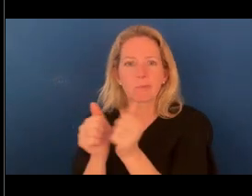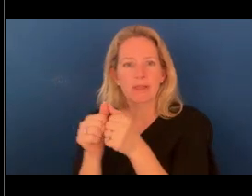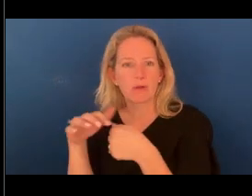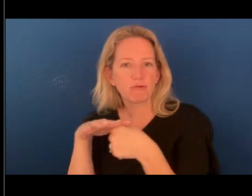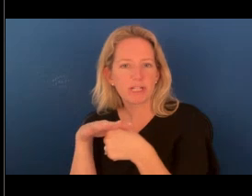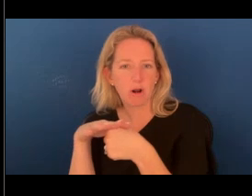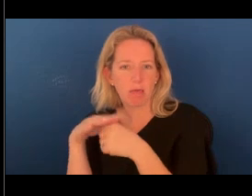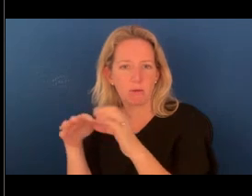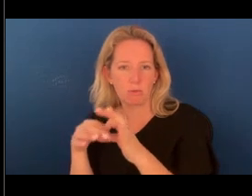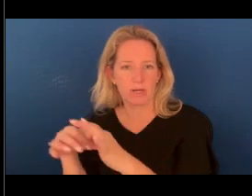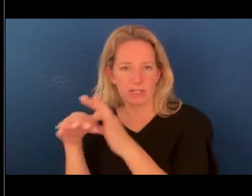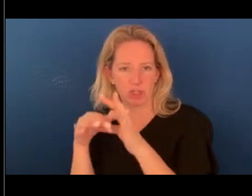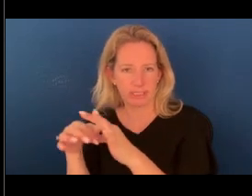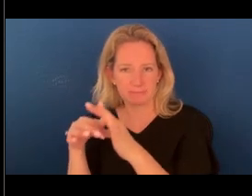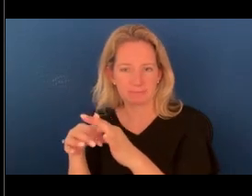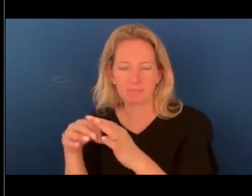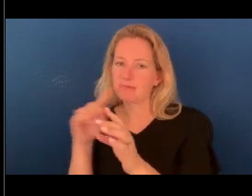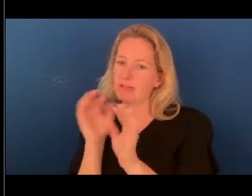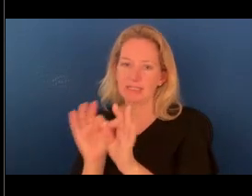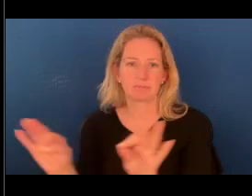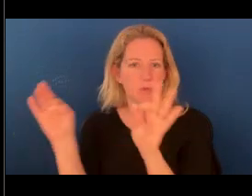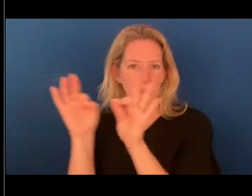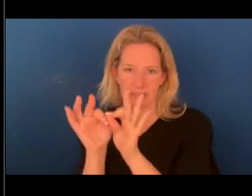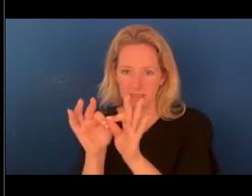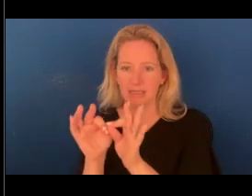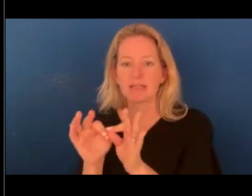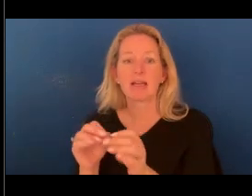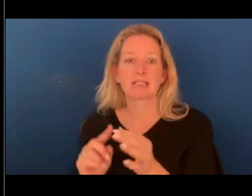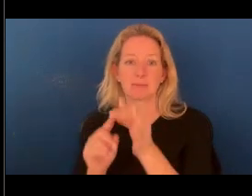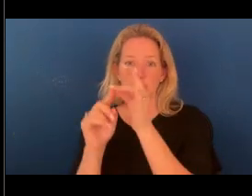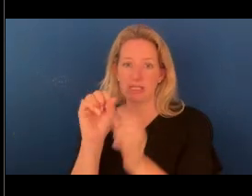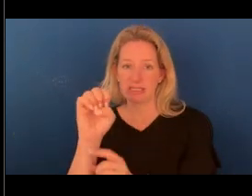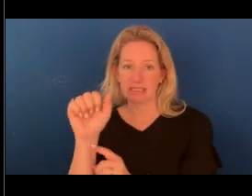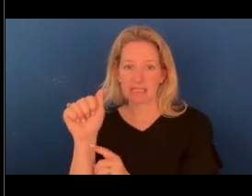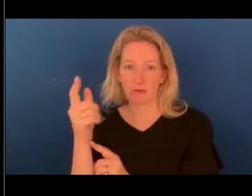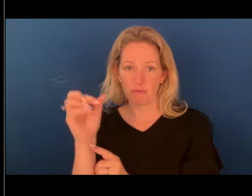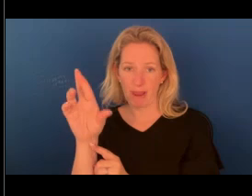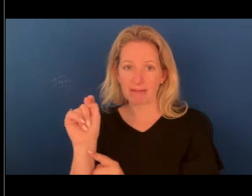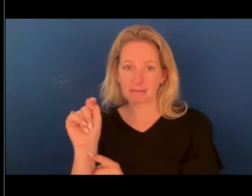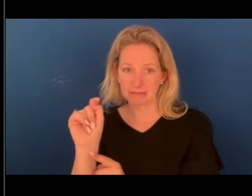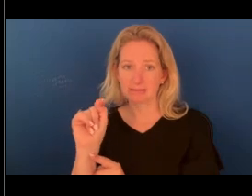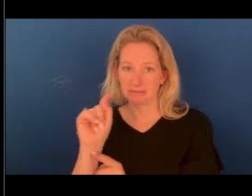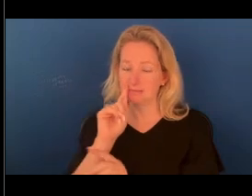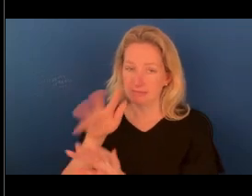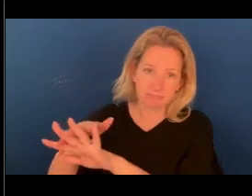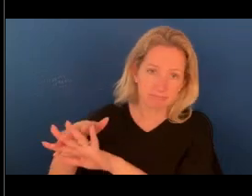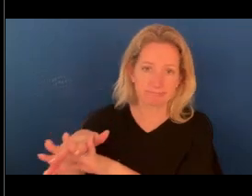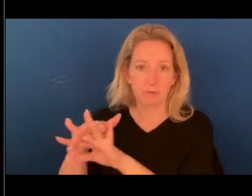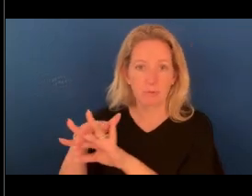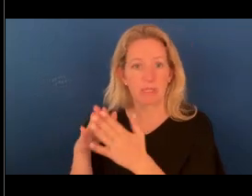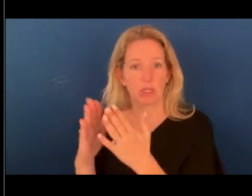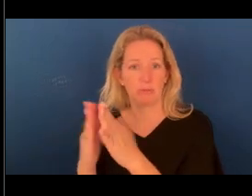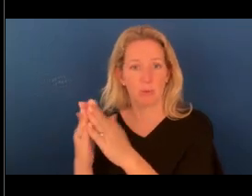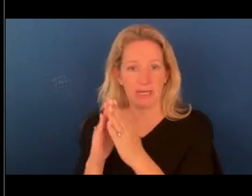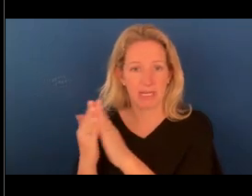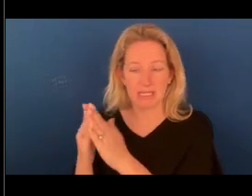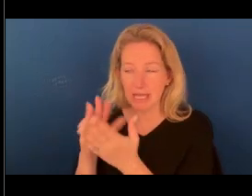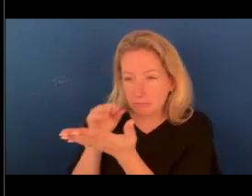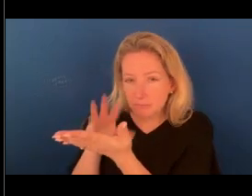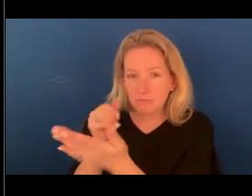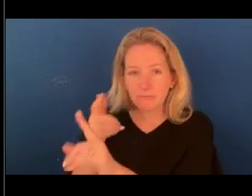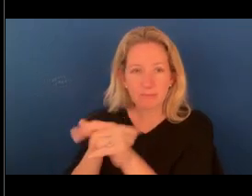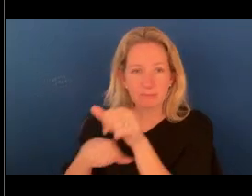slide. Which is a very important one, and particularly for Sea Grant, where you're so embedded within the communities and out there around the nation, the